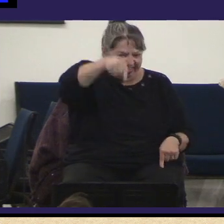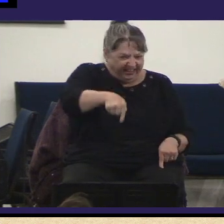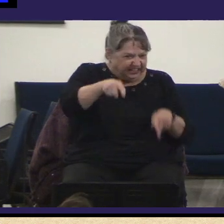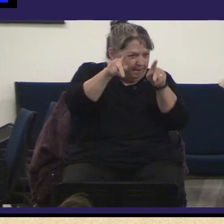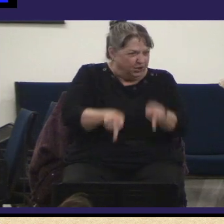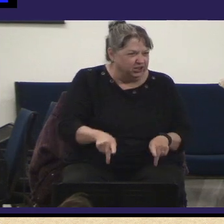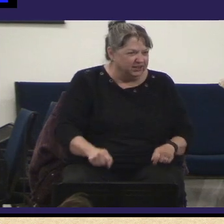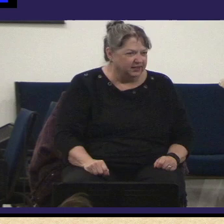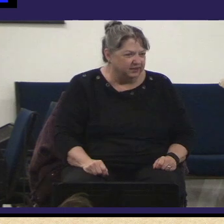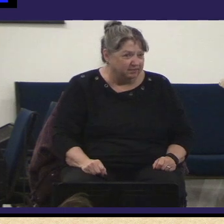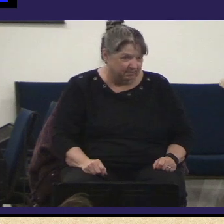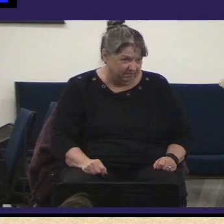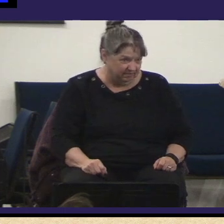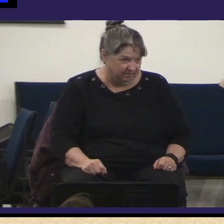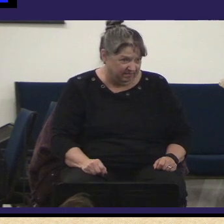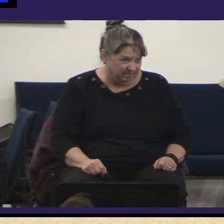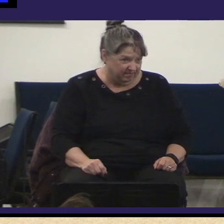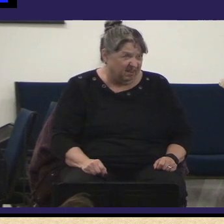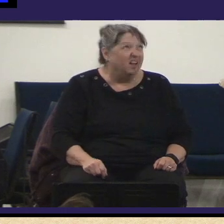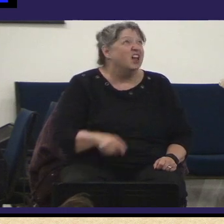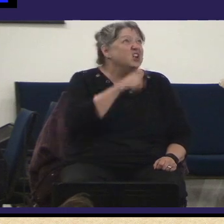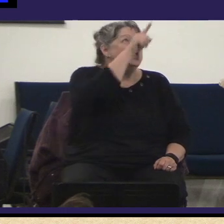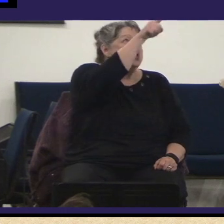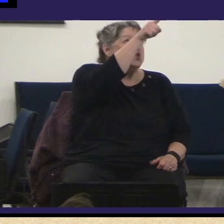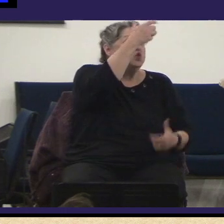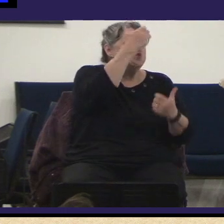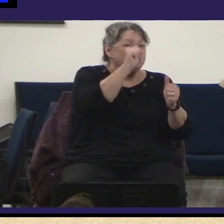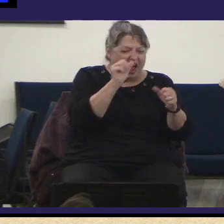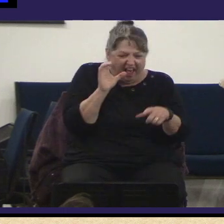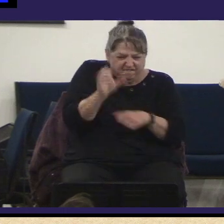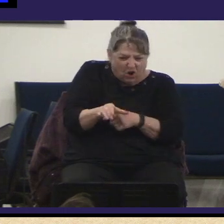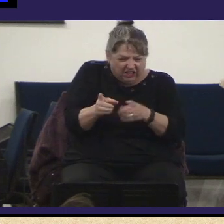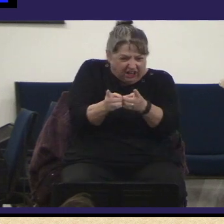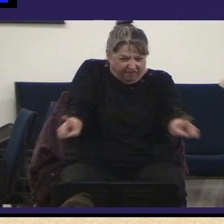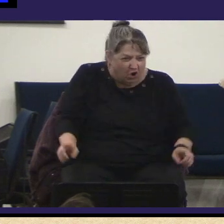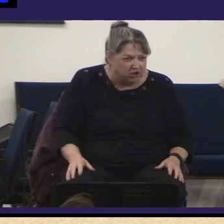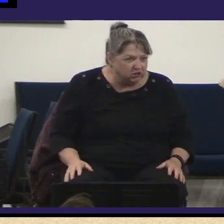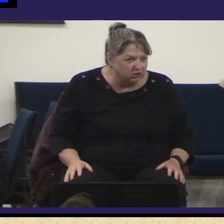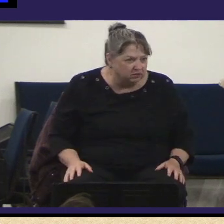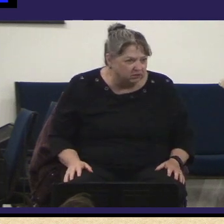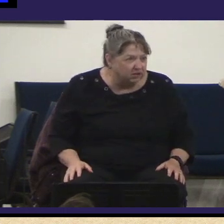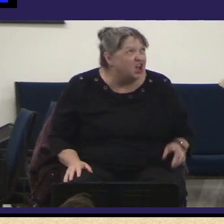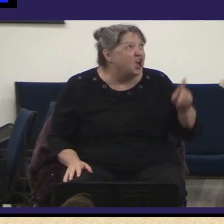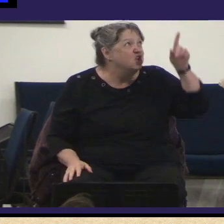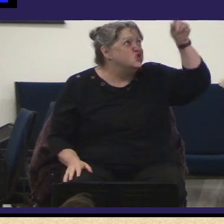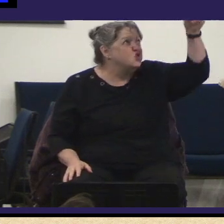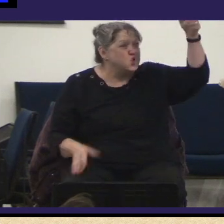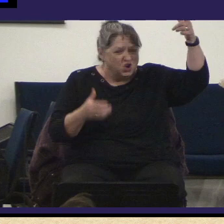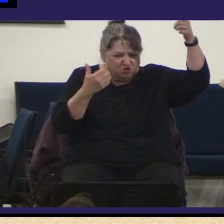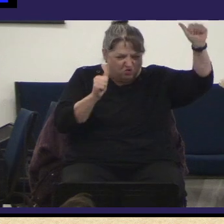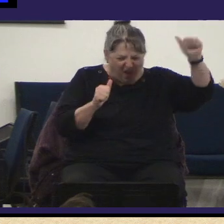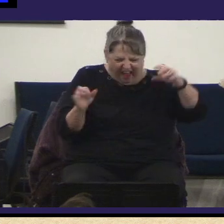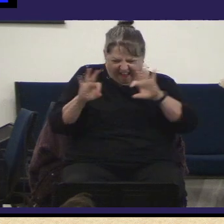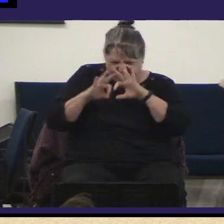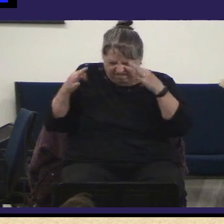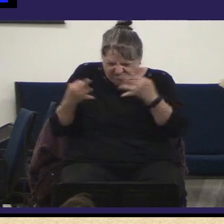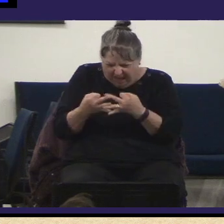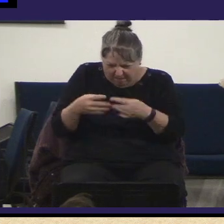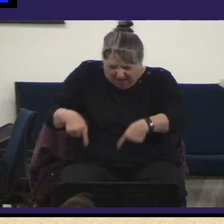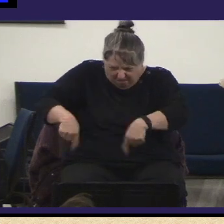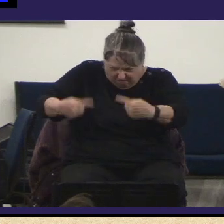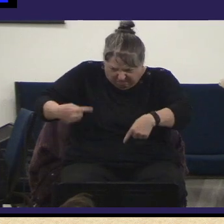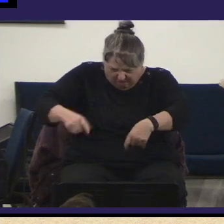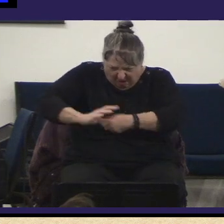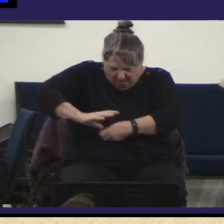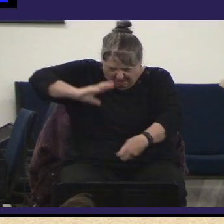is the day. Break up that marriage. This is that day where he says, okay, bring friction into that home.